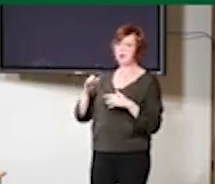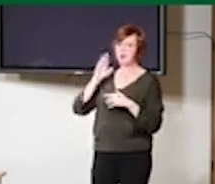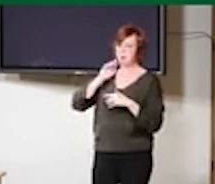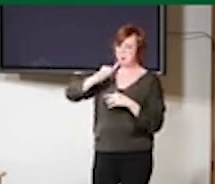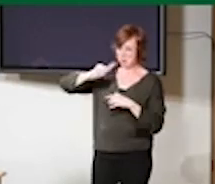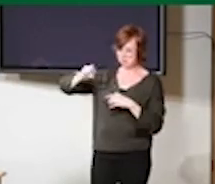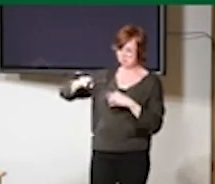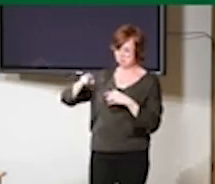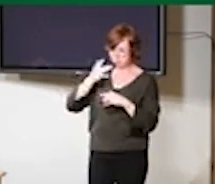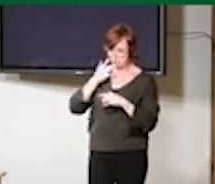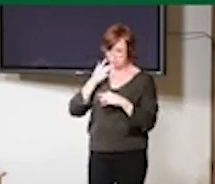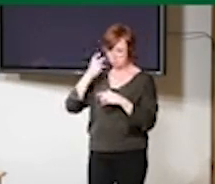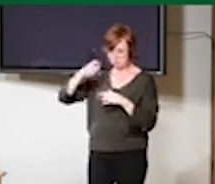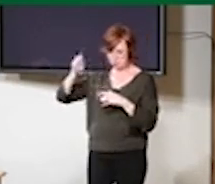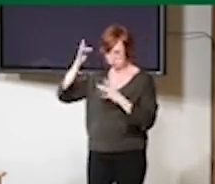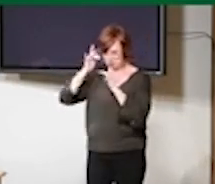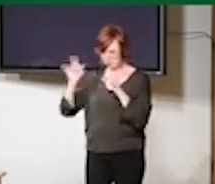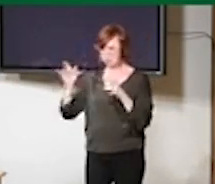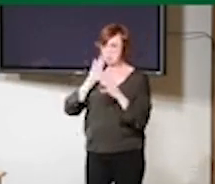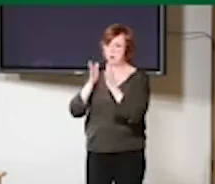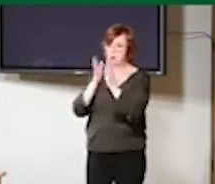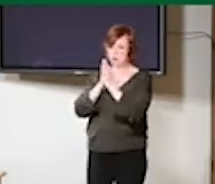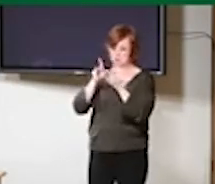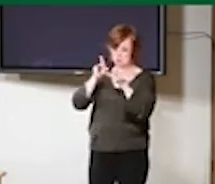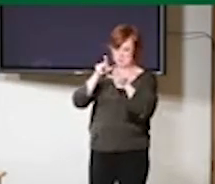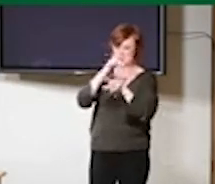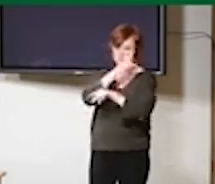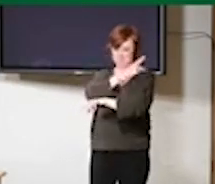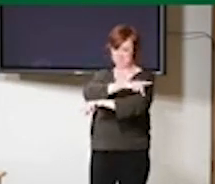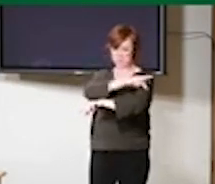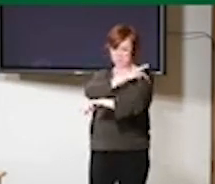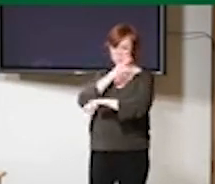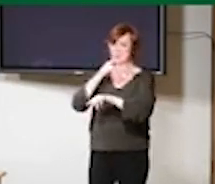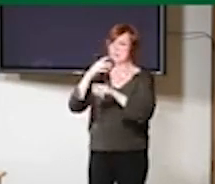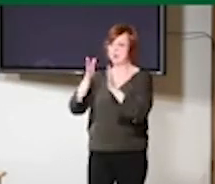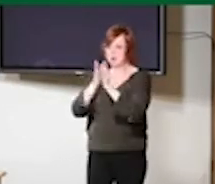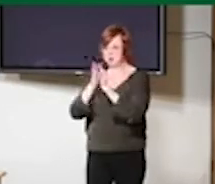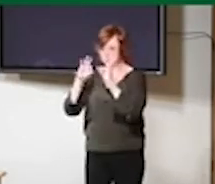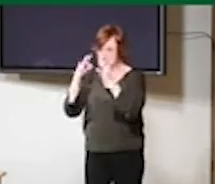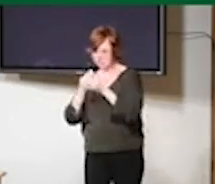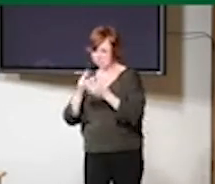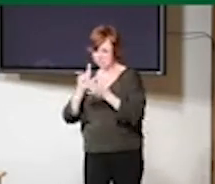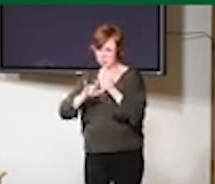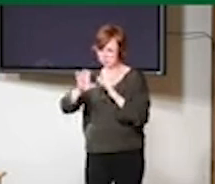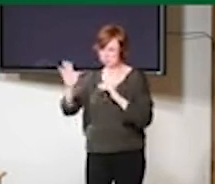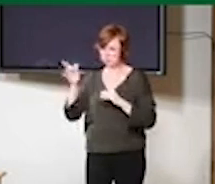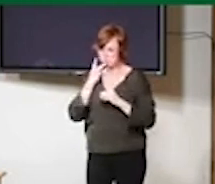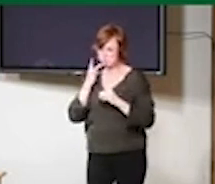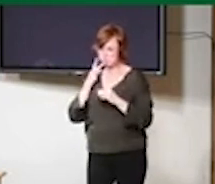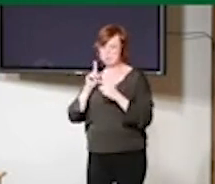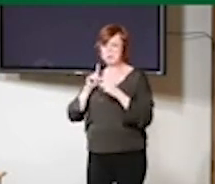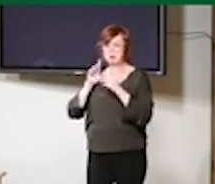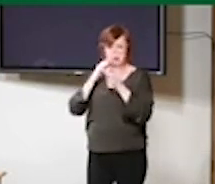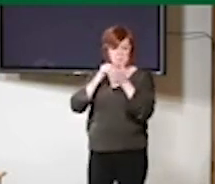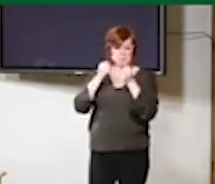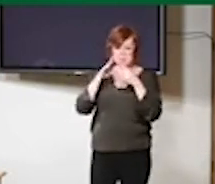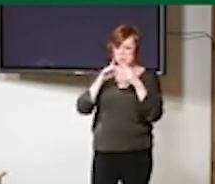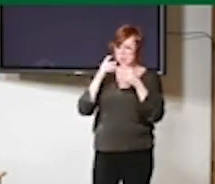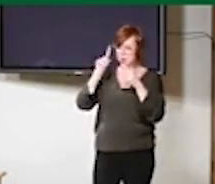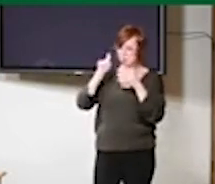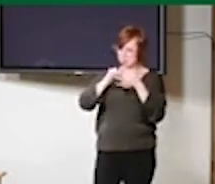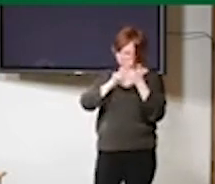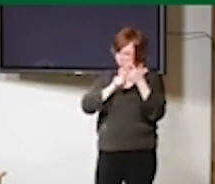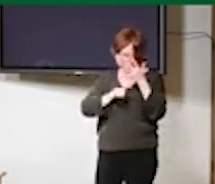level of care based on both the family wishes and also health and other